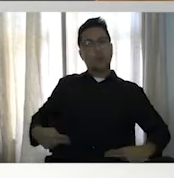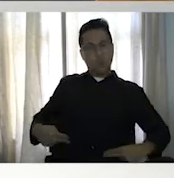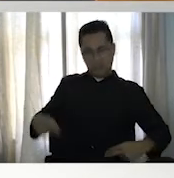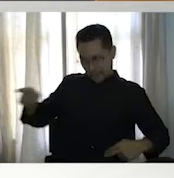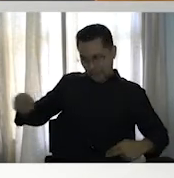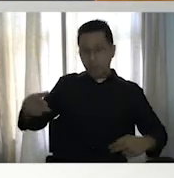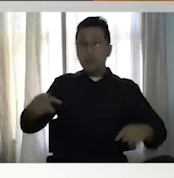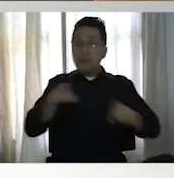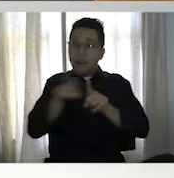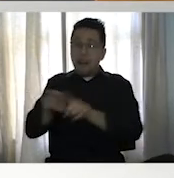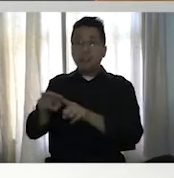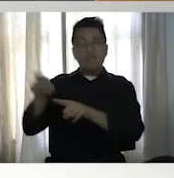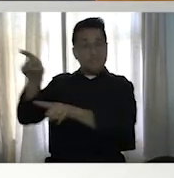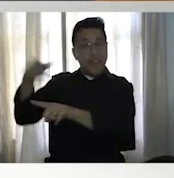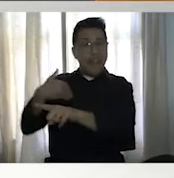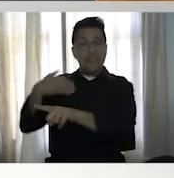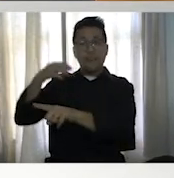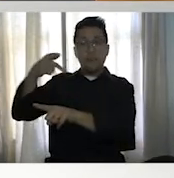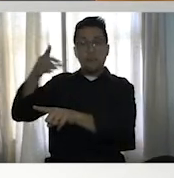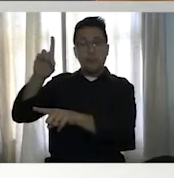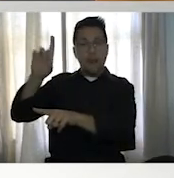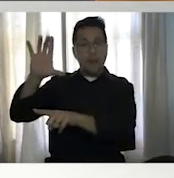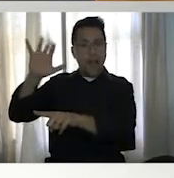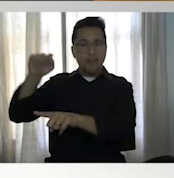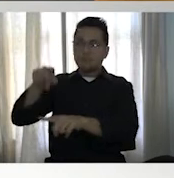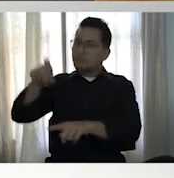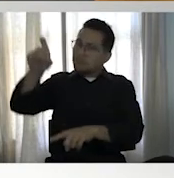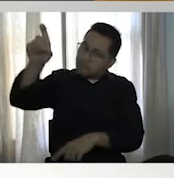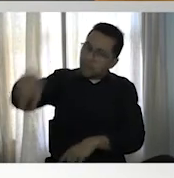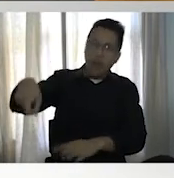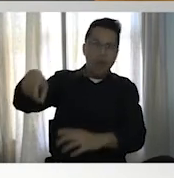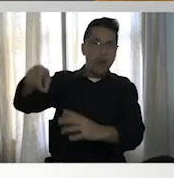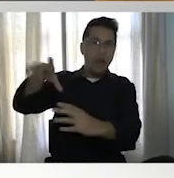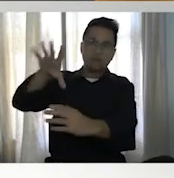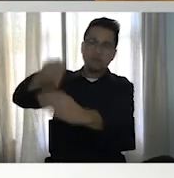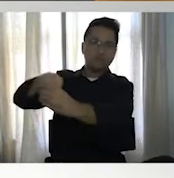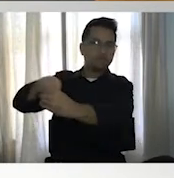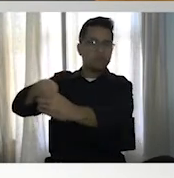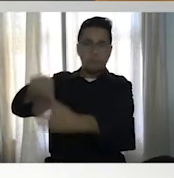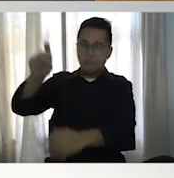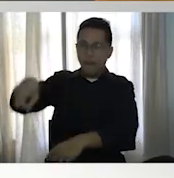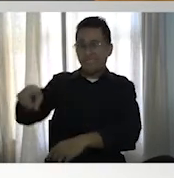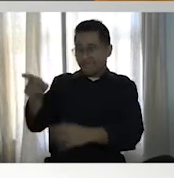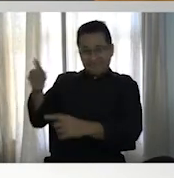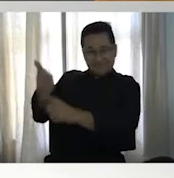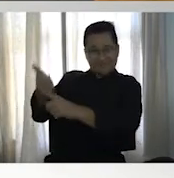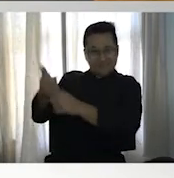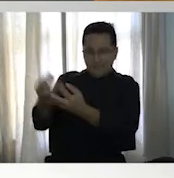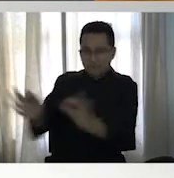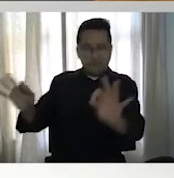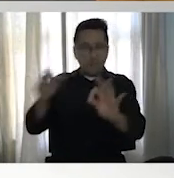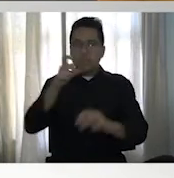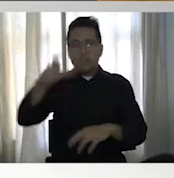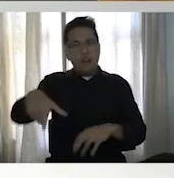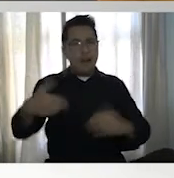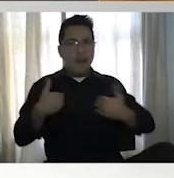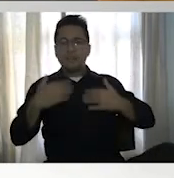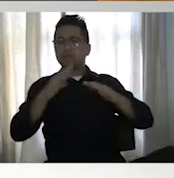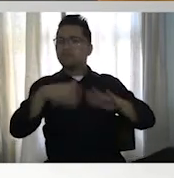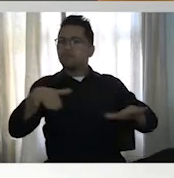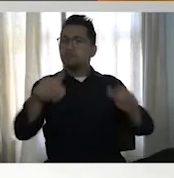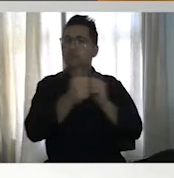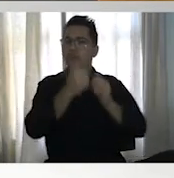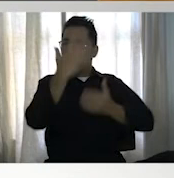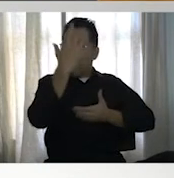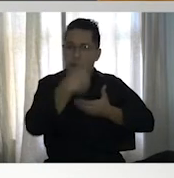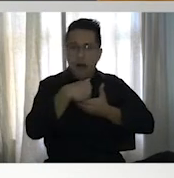a podcast that you must join and be a part of. It's free. You don't have to have a child with autism